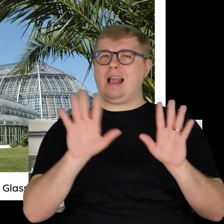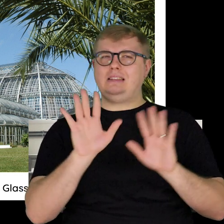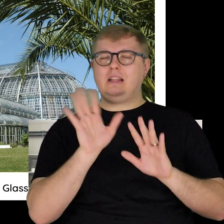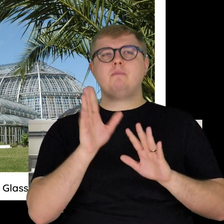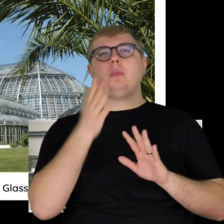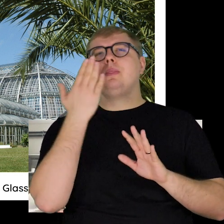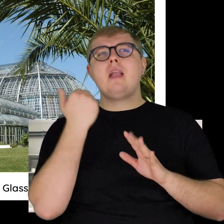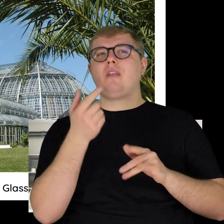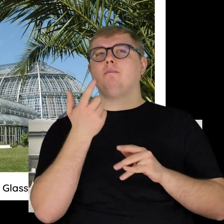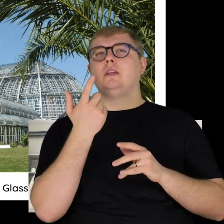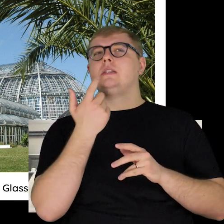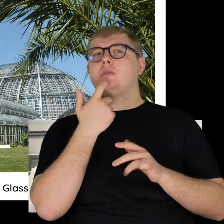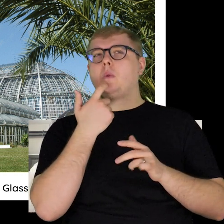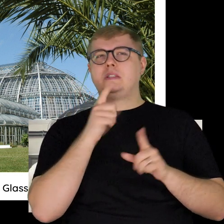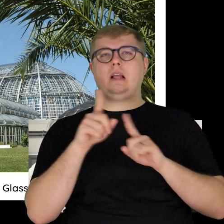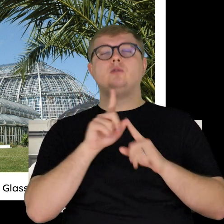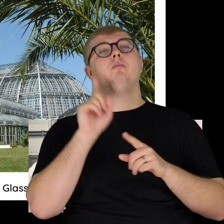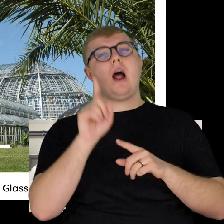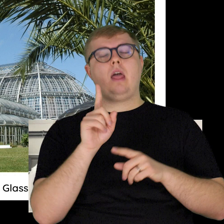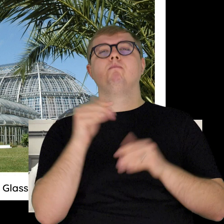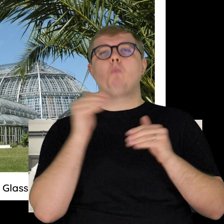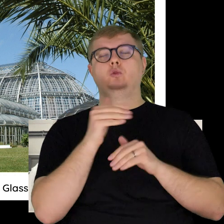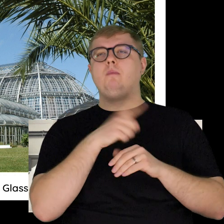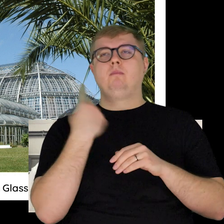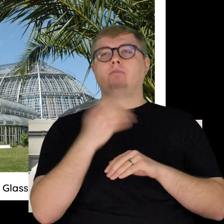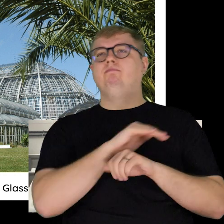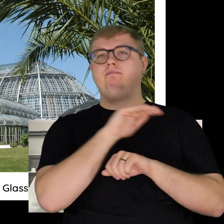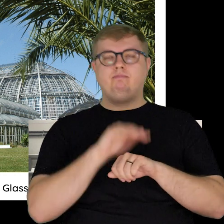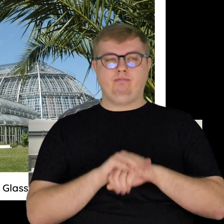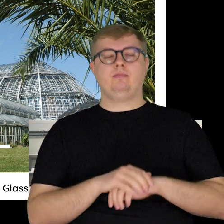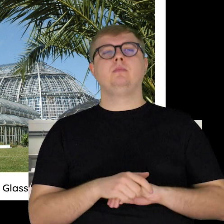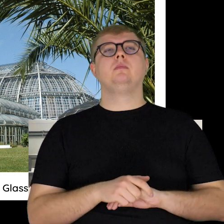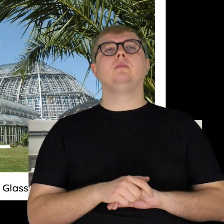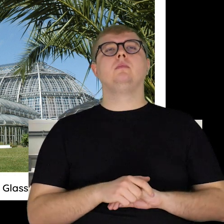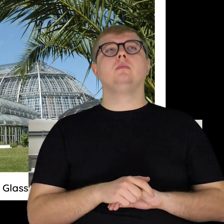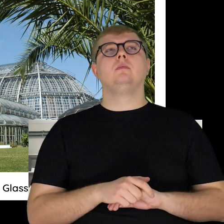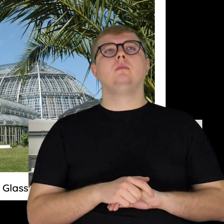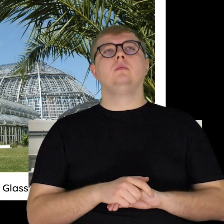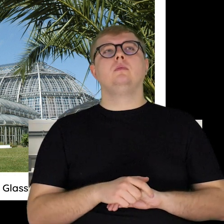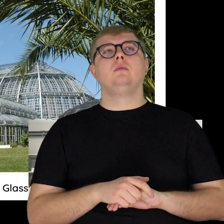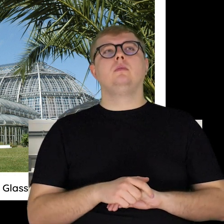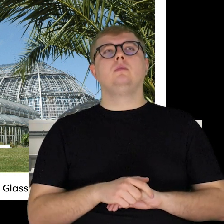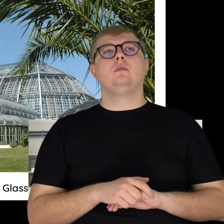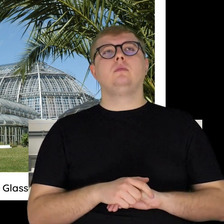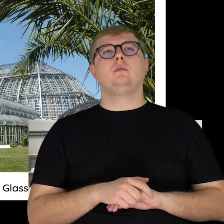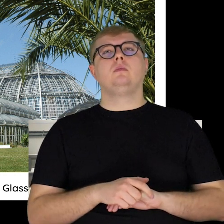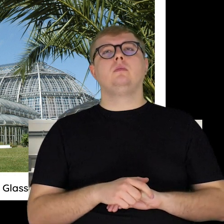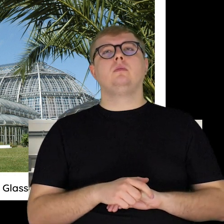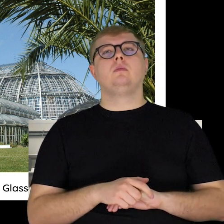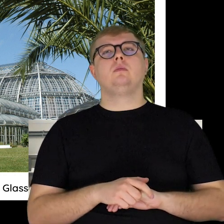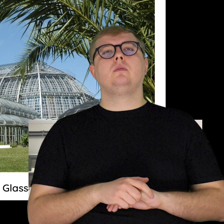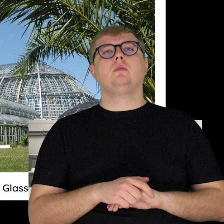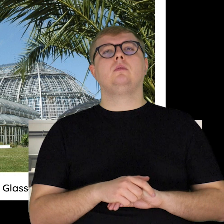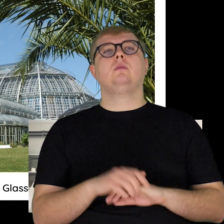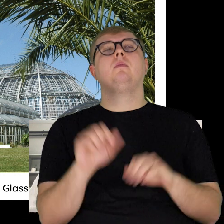know, what we start to agree on, is that it's characterized by this changing relation to the planet